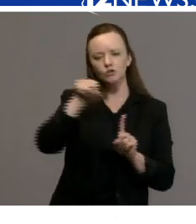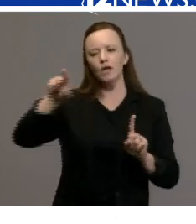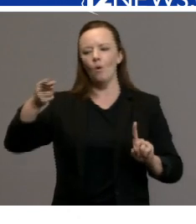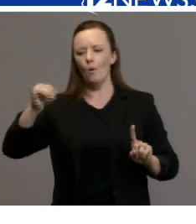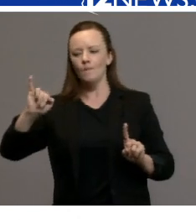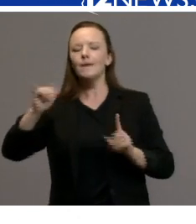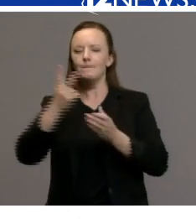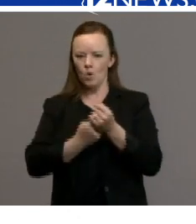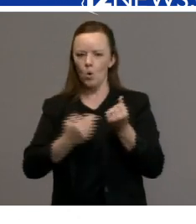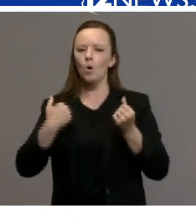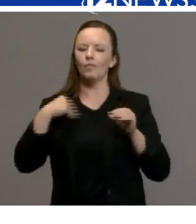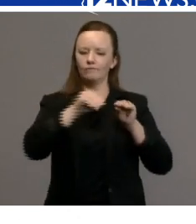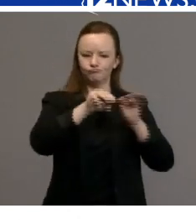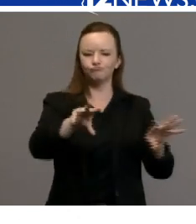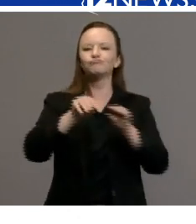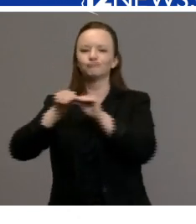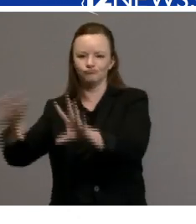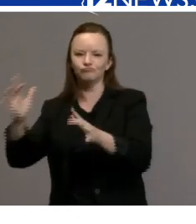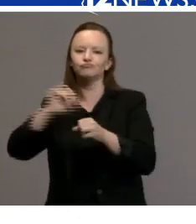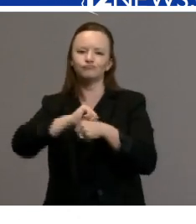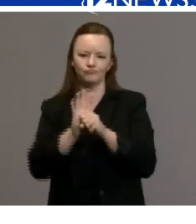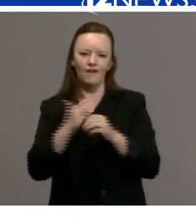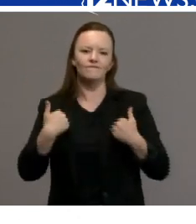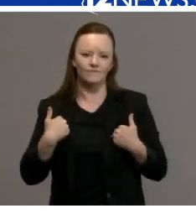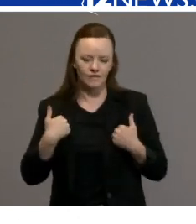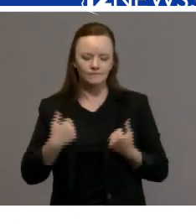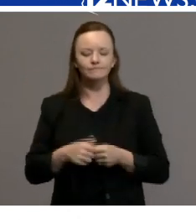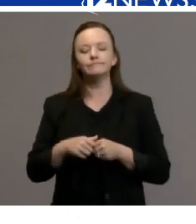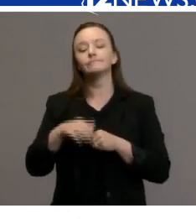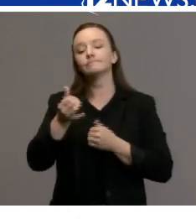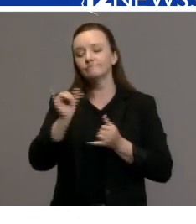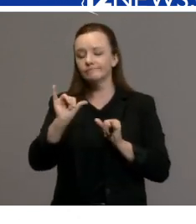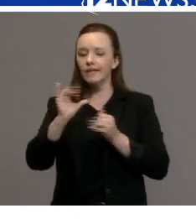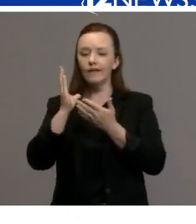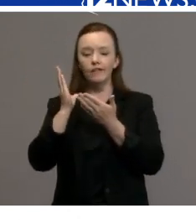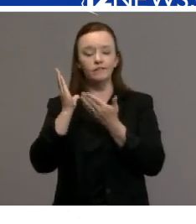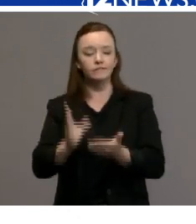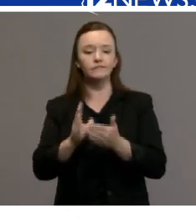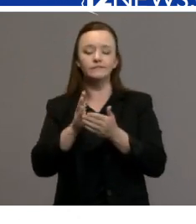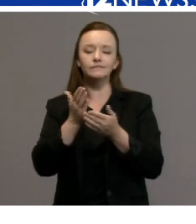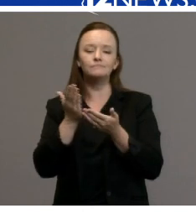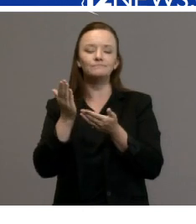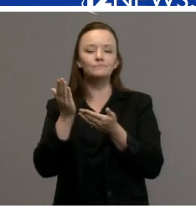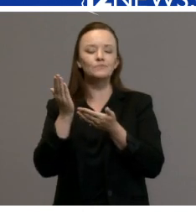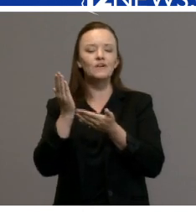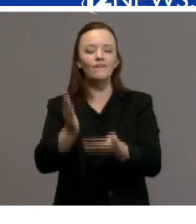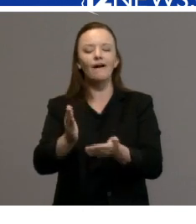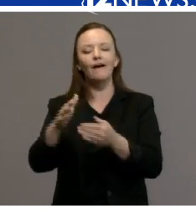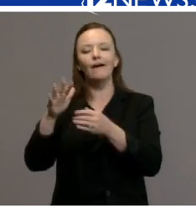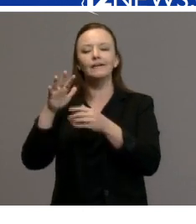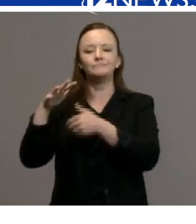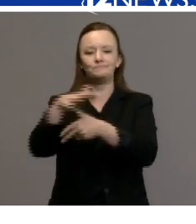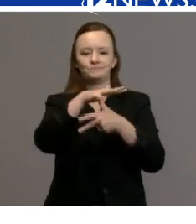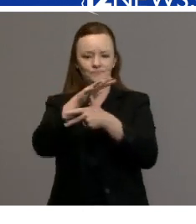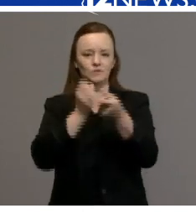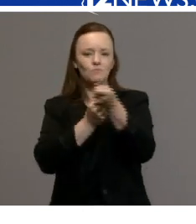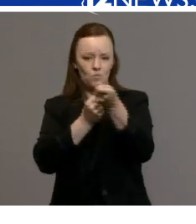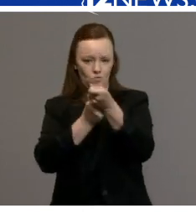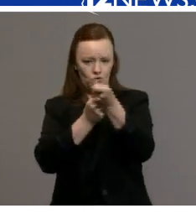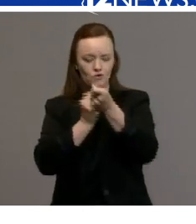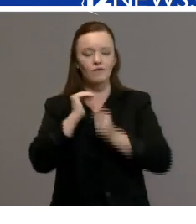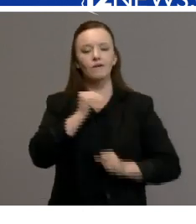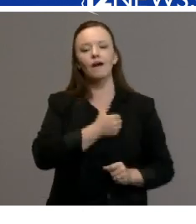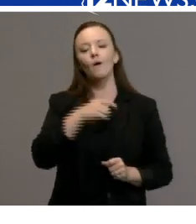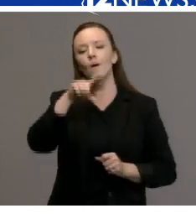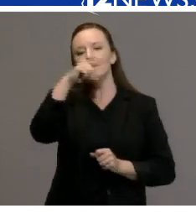Force Aviation Support. Dovetailing on what Dr. Chris said, our UH-60 Blackhawks are part of that response network for the